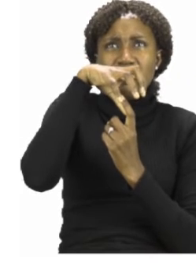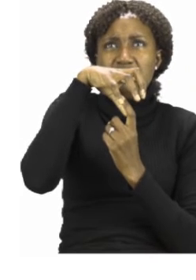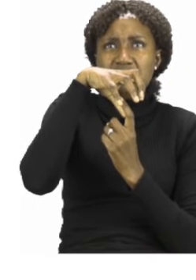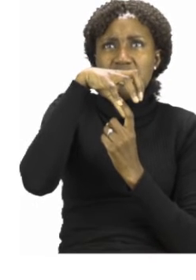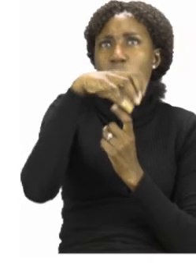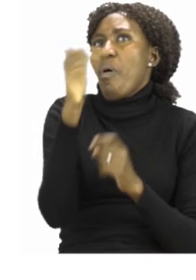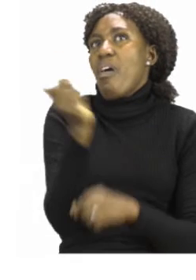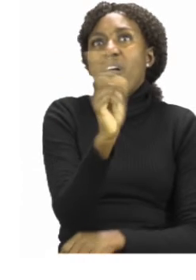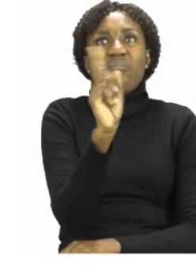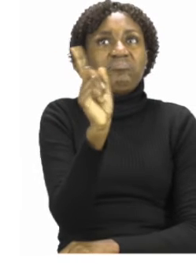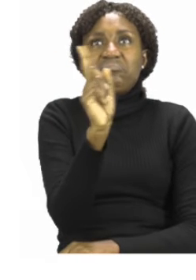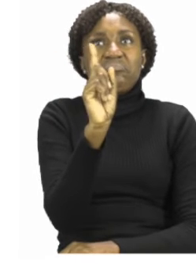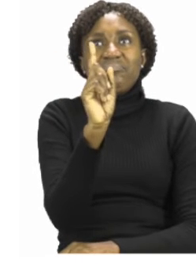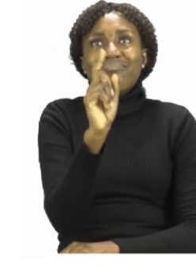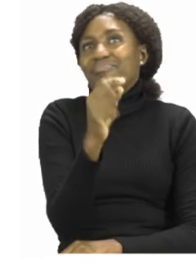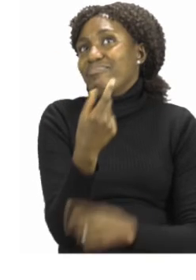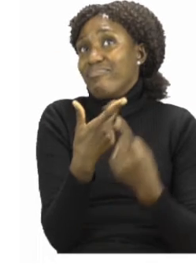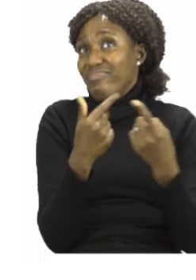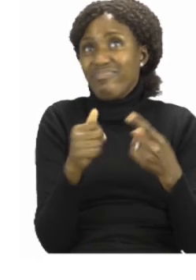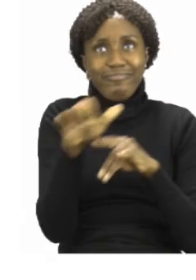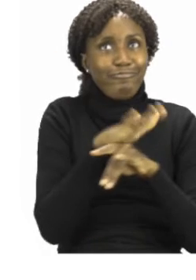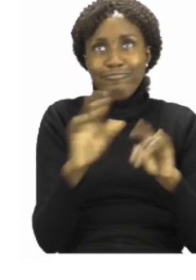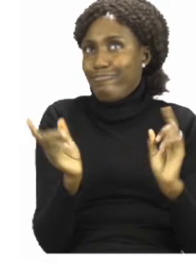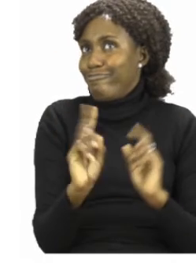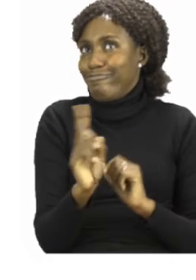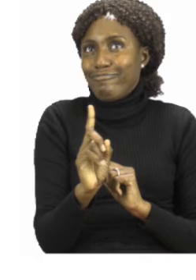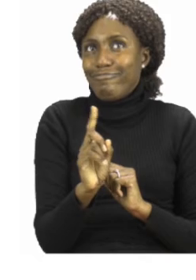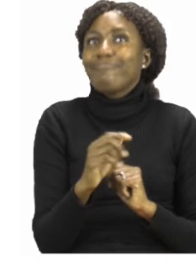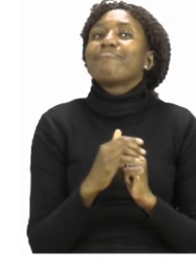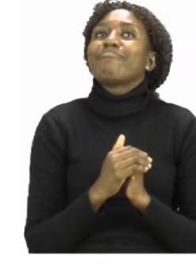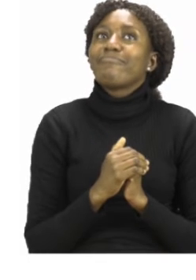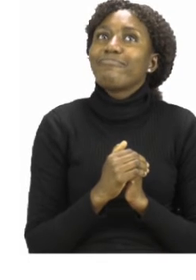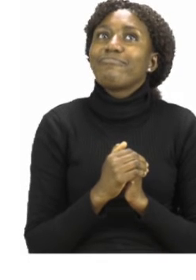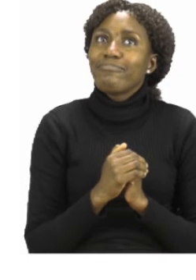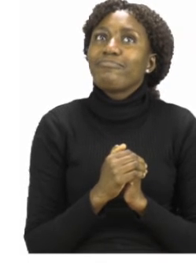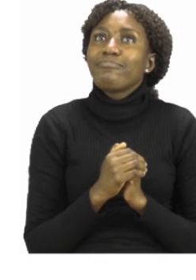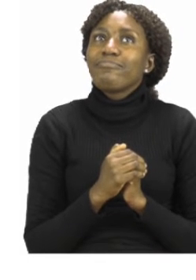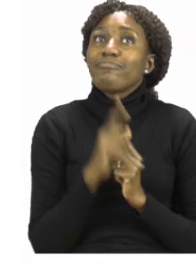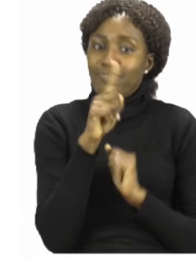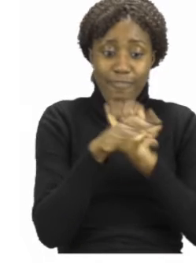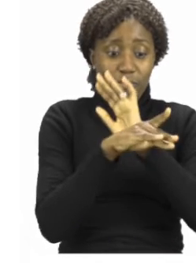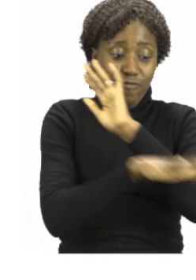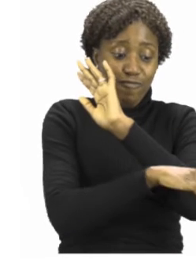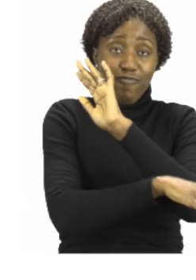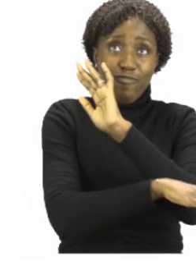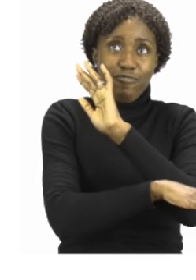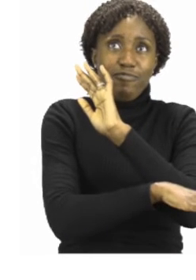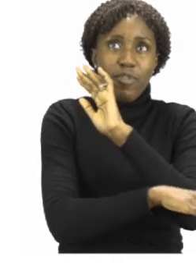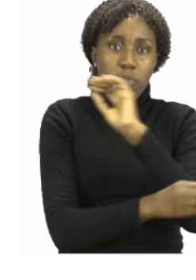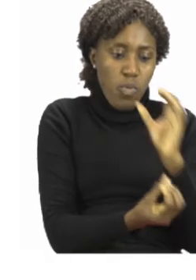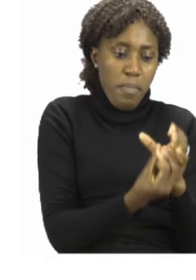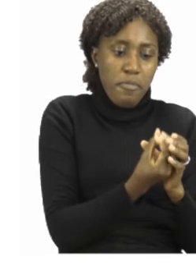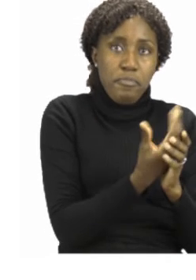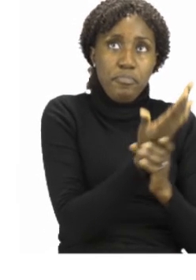No, the mushroom does not come from an animal. Good job. Both of those are vegetables, which means they grow